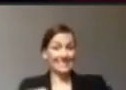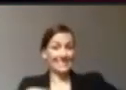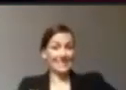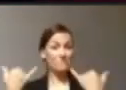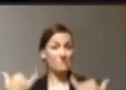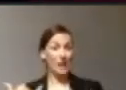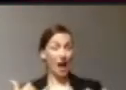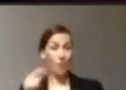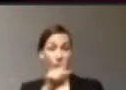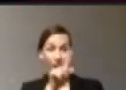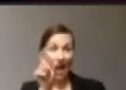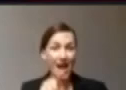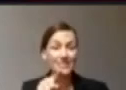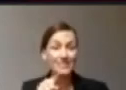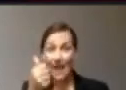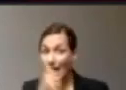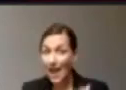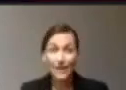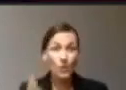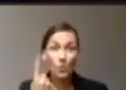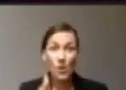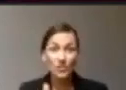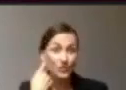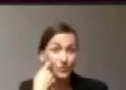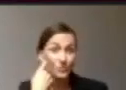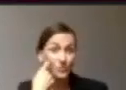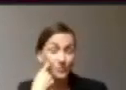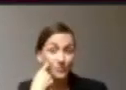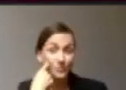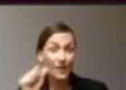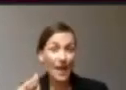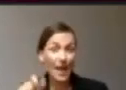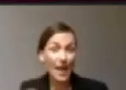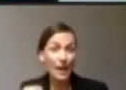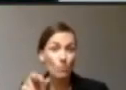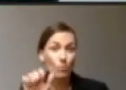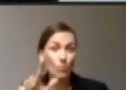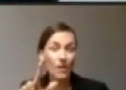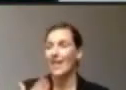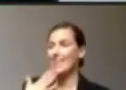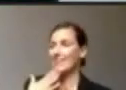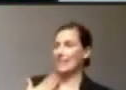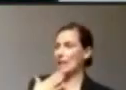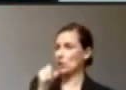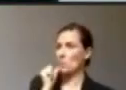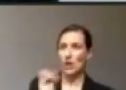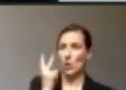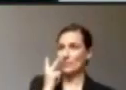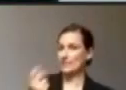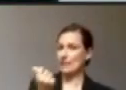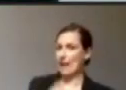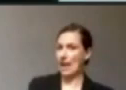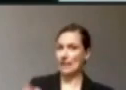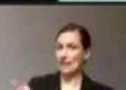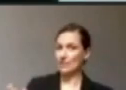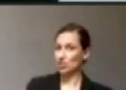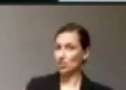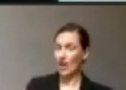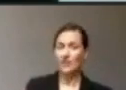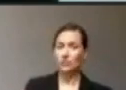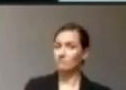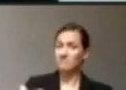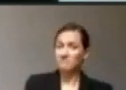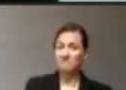ask April, do we have any questions that have come in so far? Thank you, Jametta. I don't see any in the chat, so please feel free